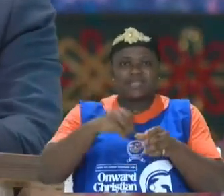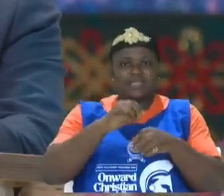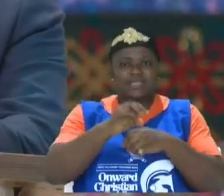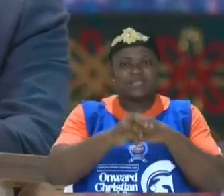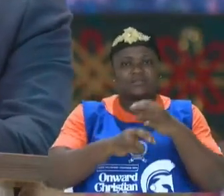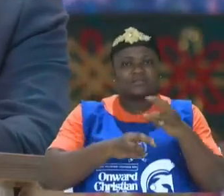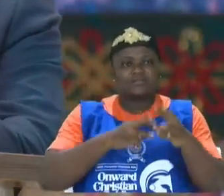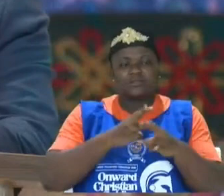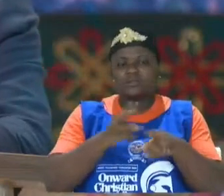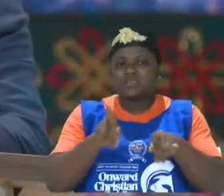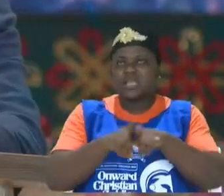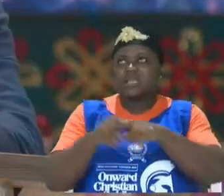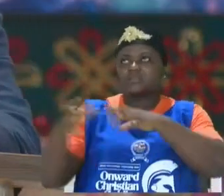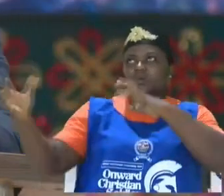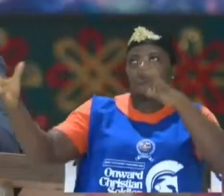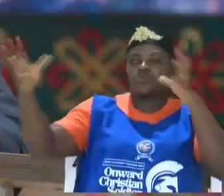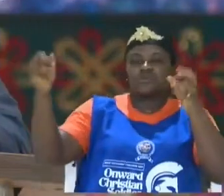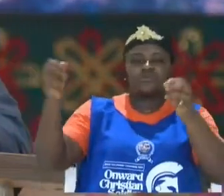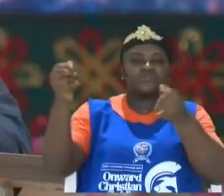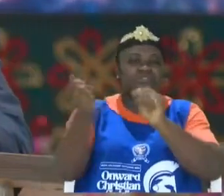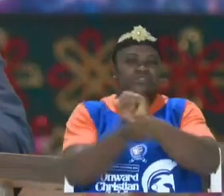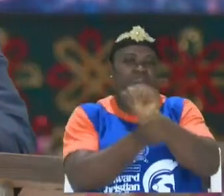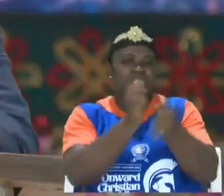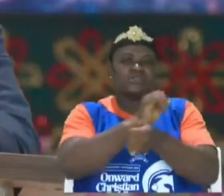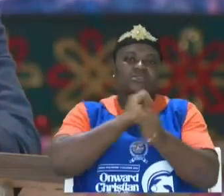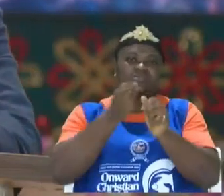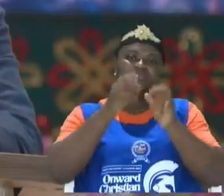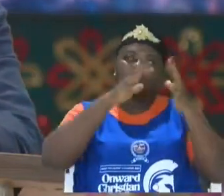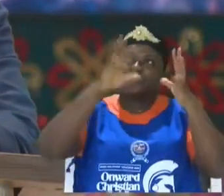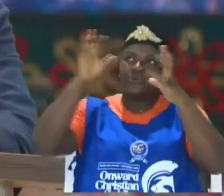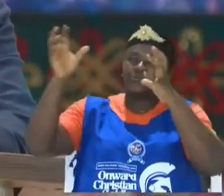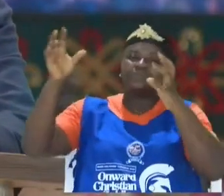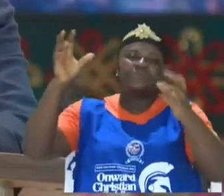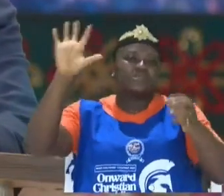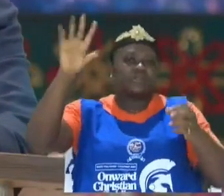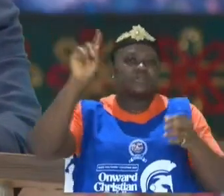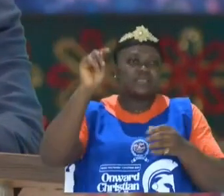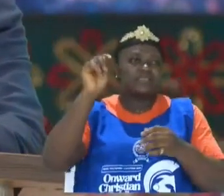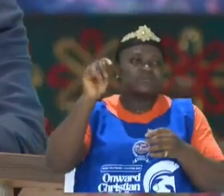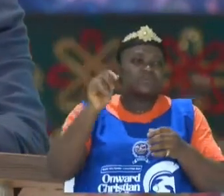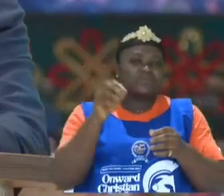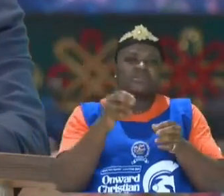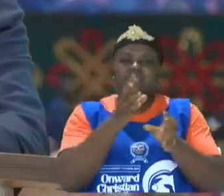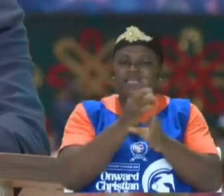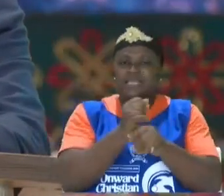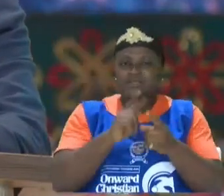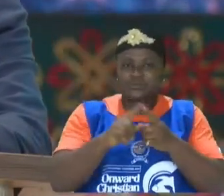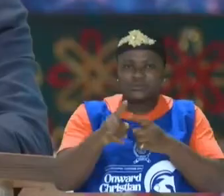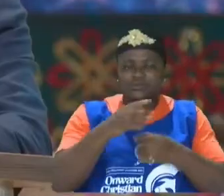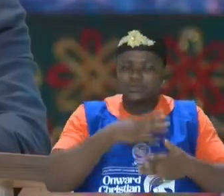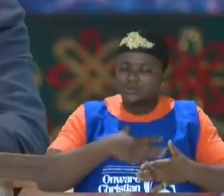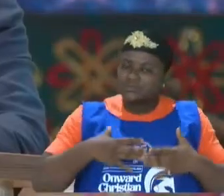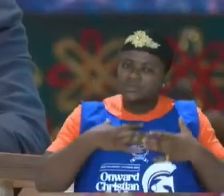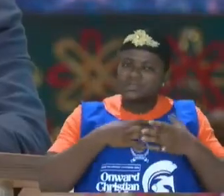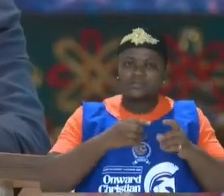the wind of change is blowing, your testimony reaches to you, please go to